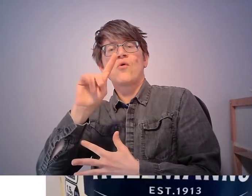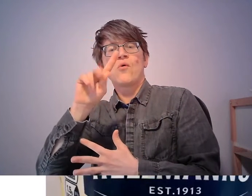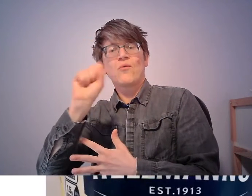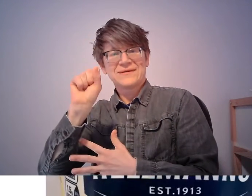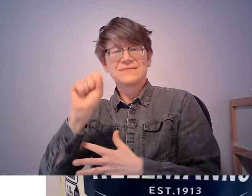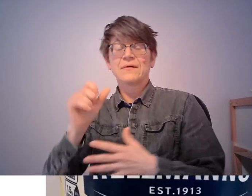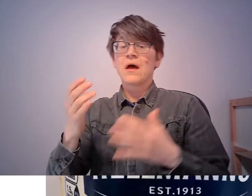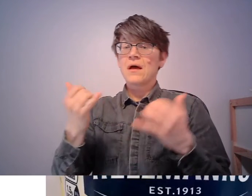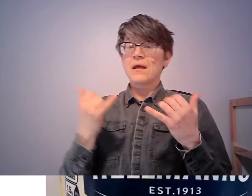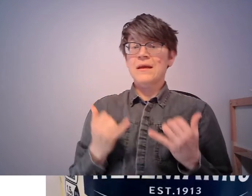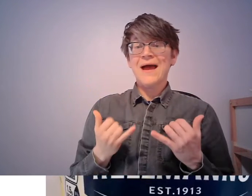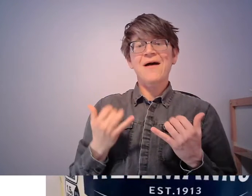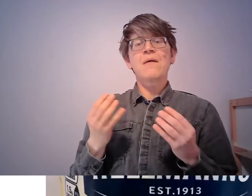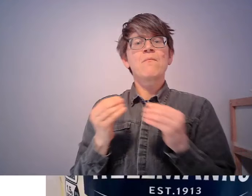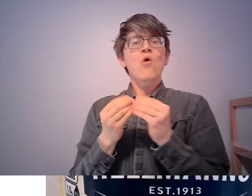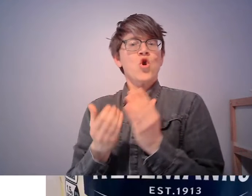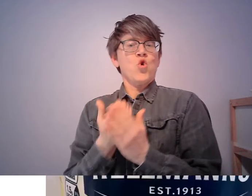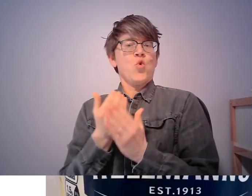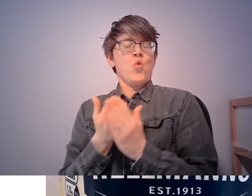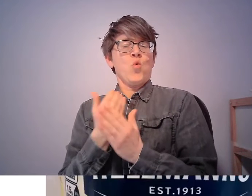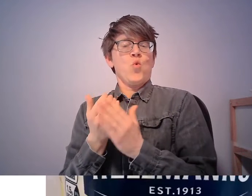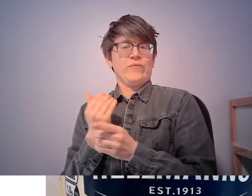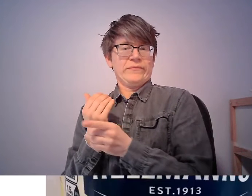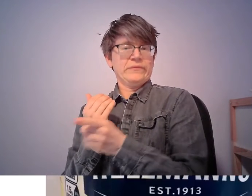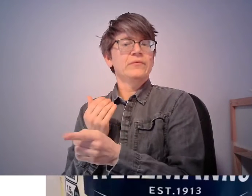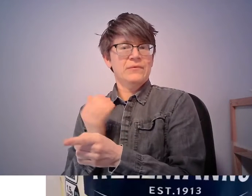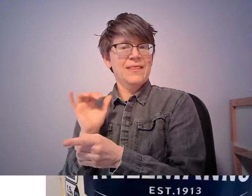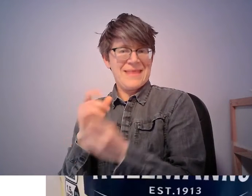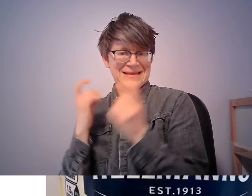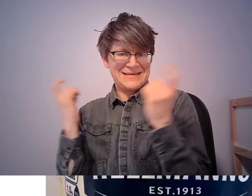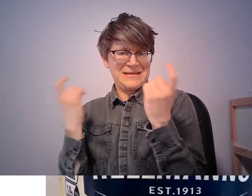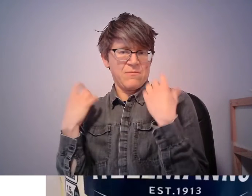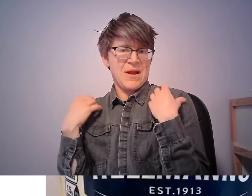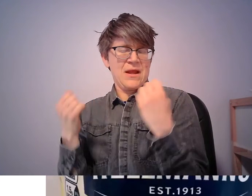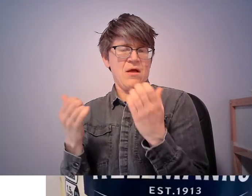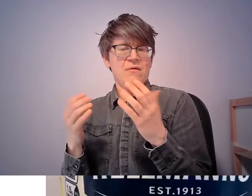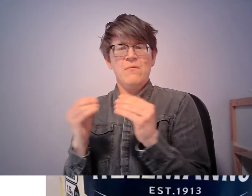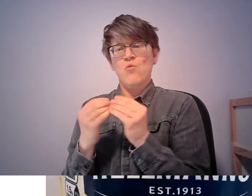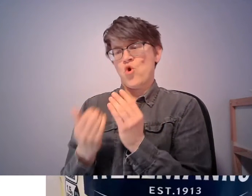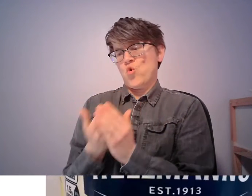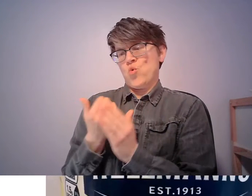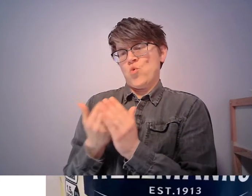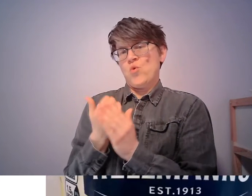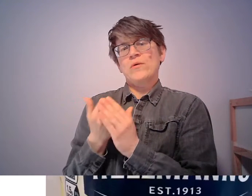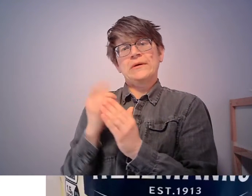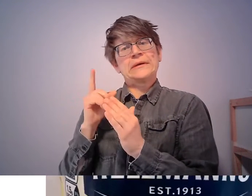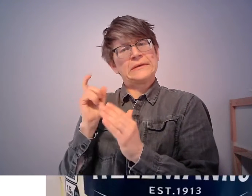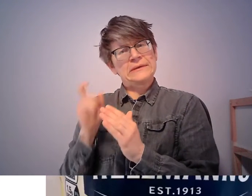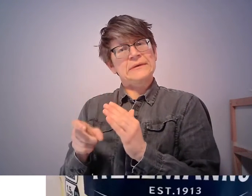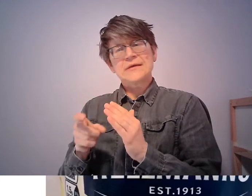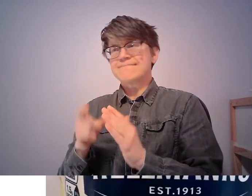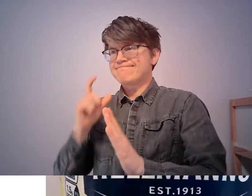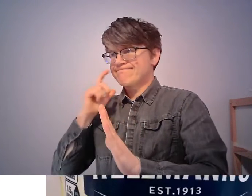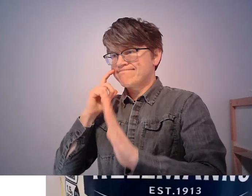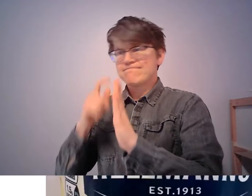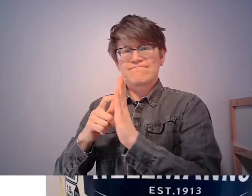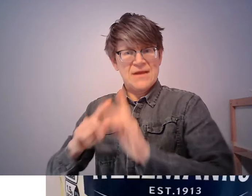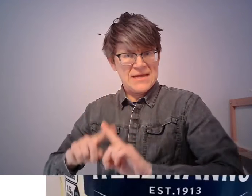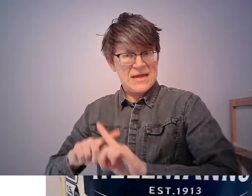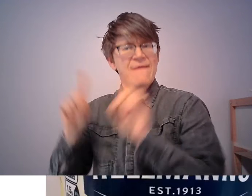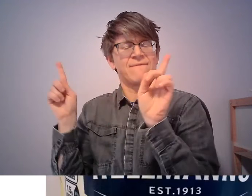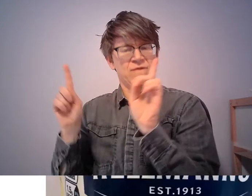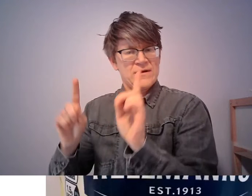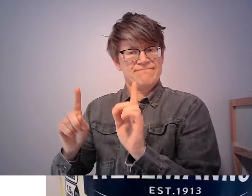against a well-established brand like Hellmann's, it has to work extra hard to differentiate itself. This vegan